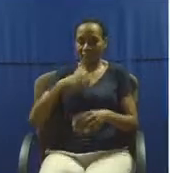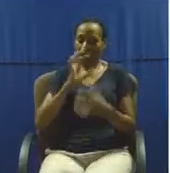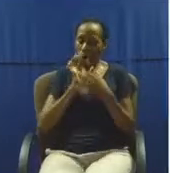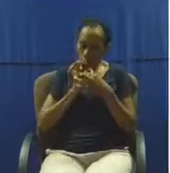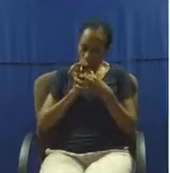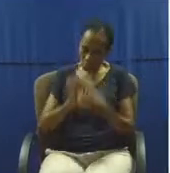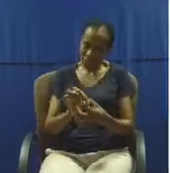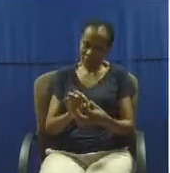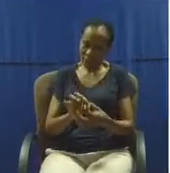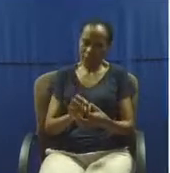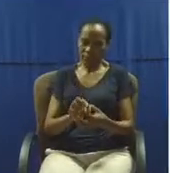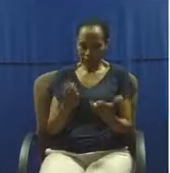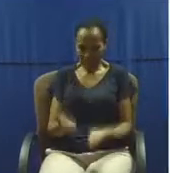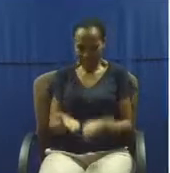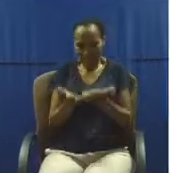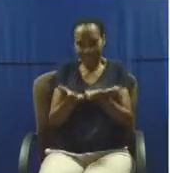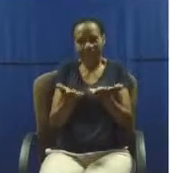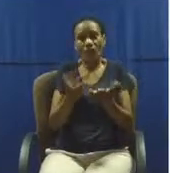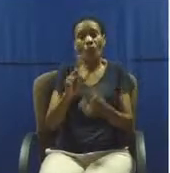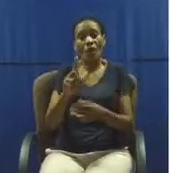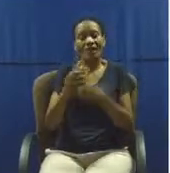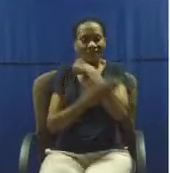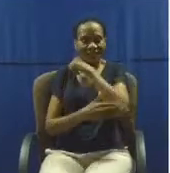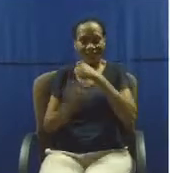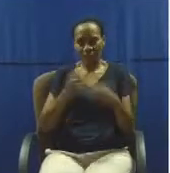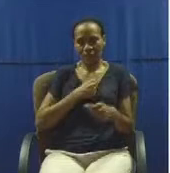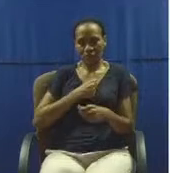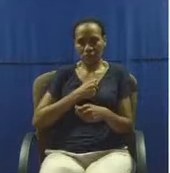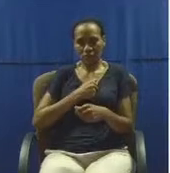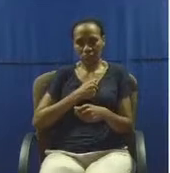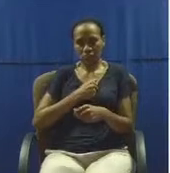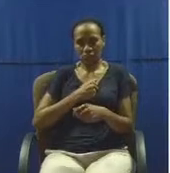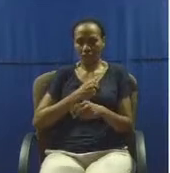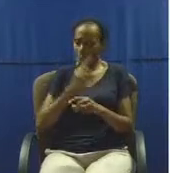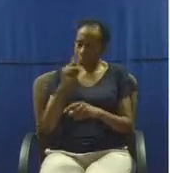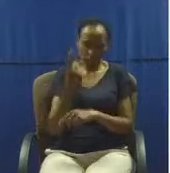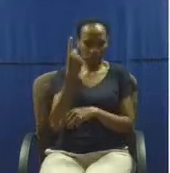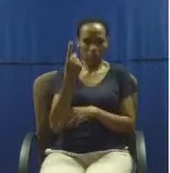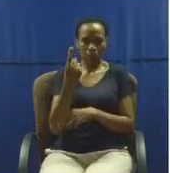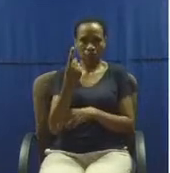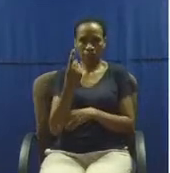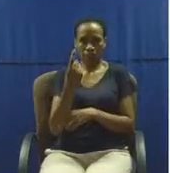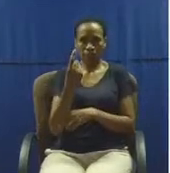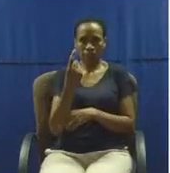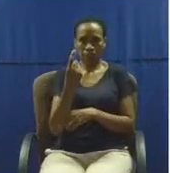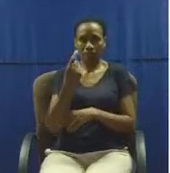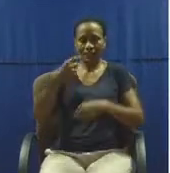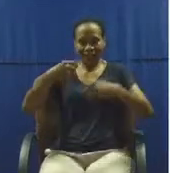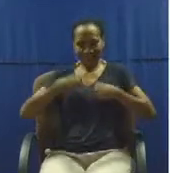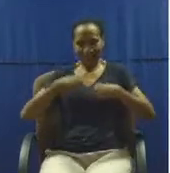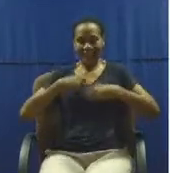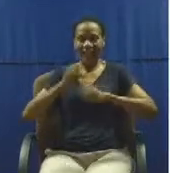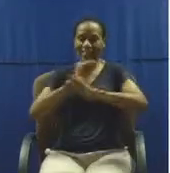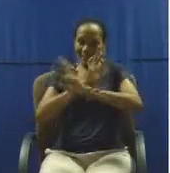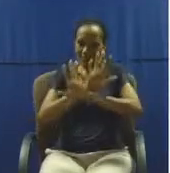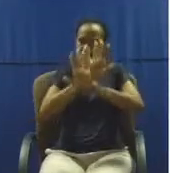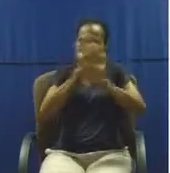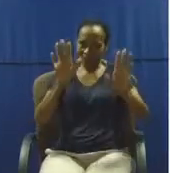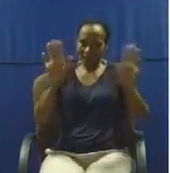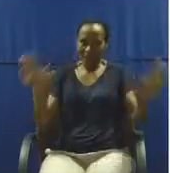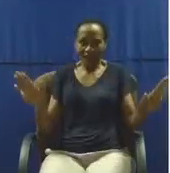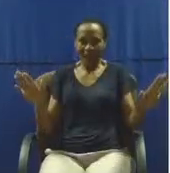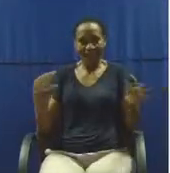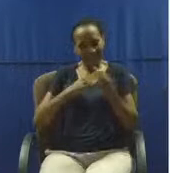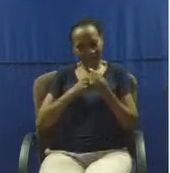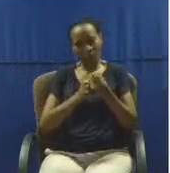commitment to the Republic cannot be questioned. I am irrevocably pro-South Africa,